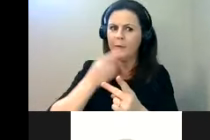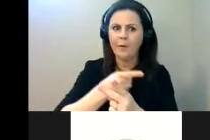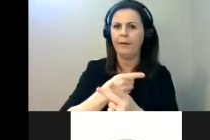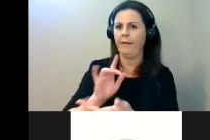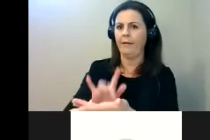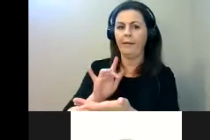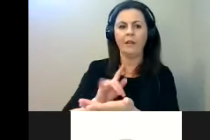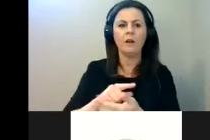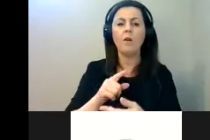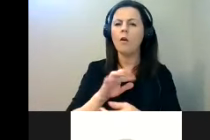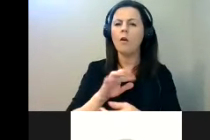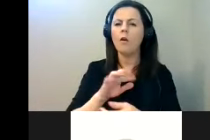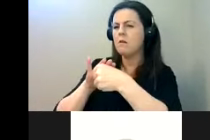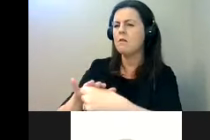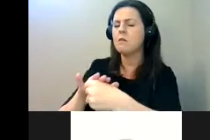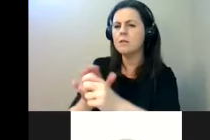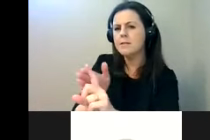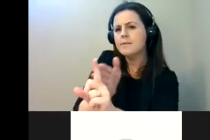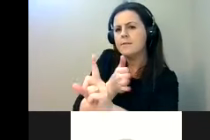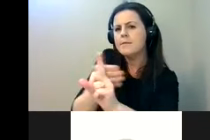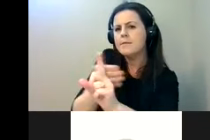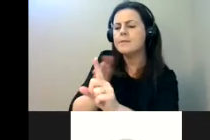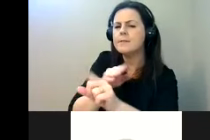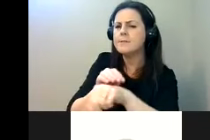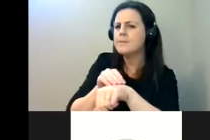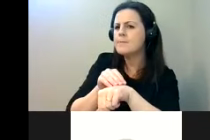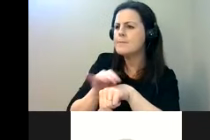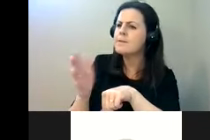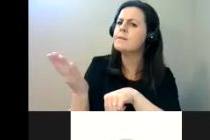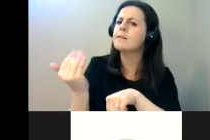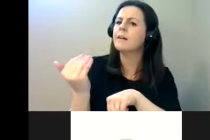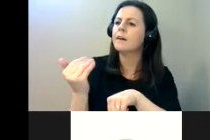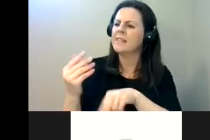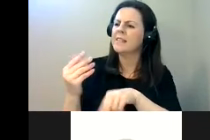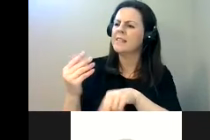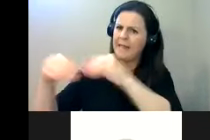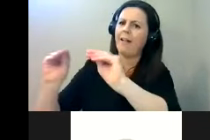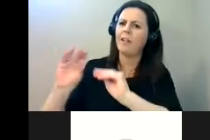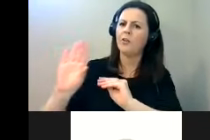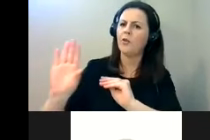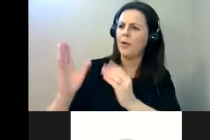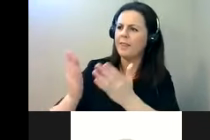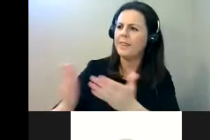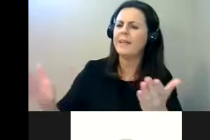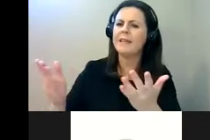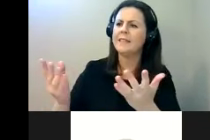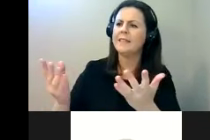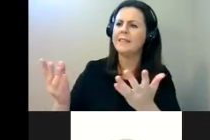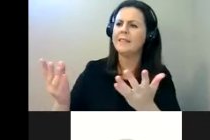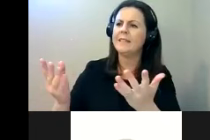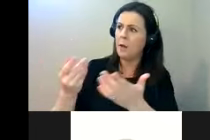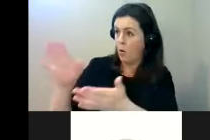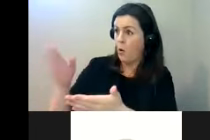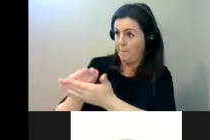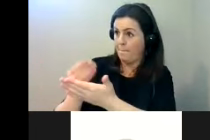or manipulating or influencing an older adult to sell personal property, to invest or take out